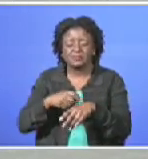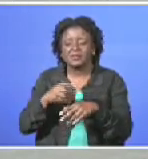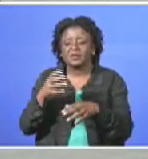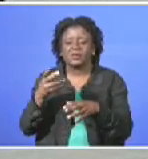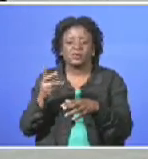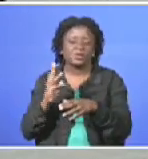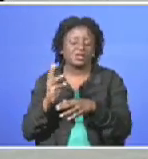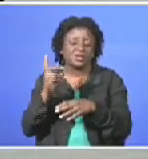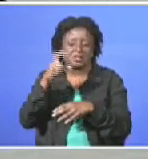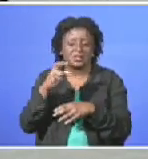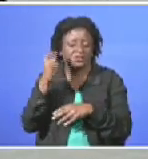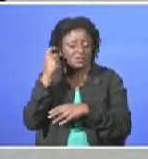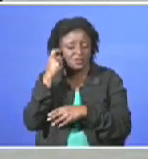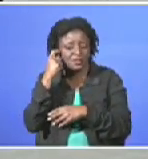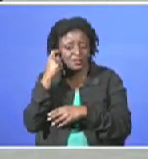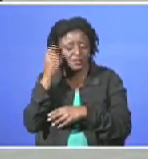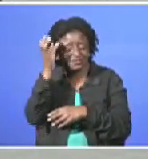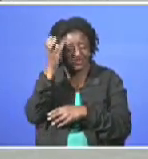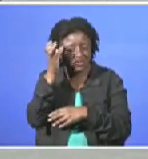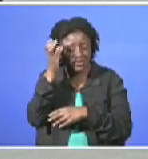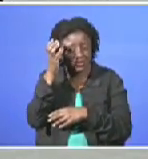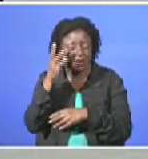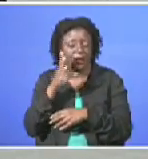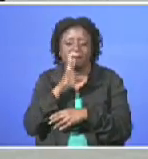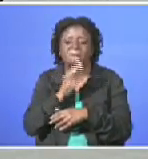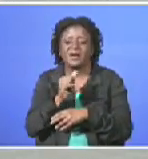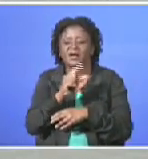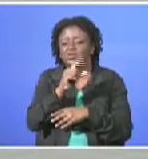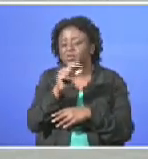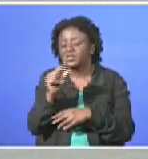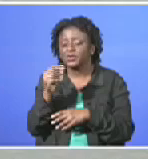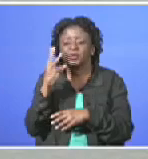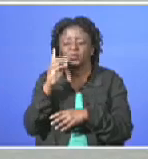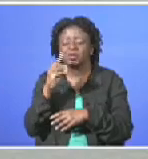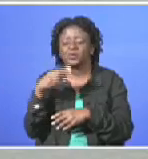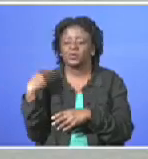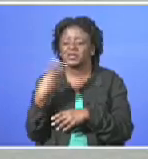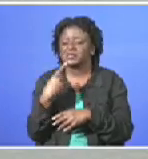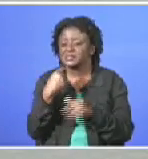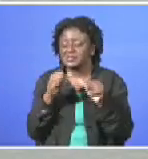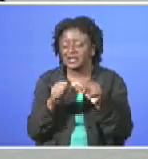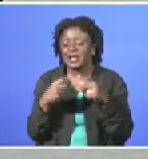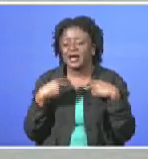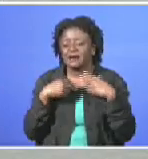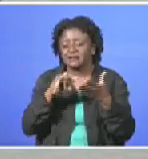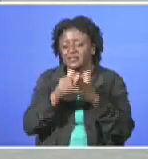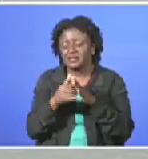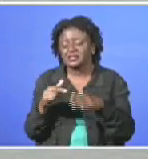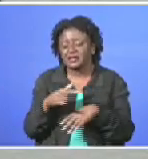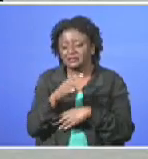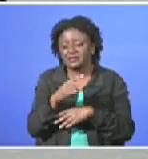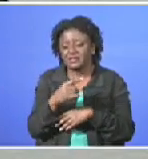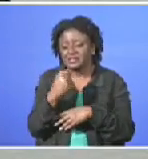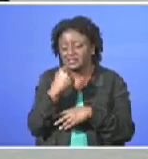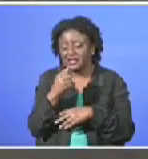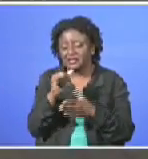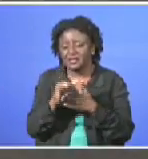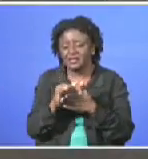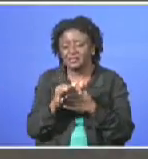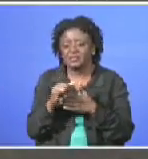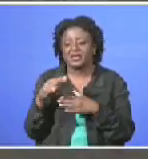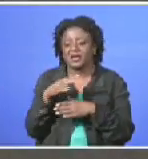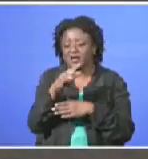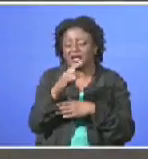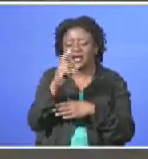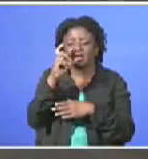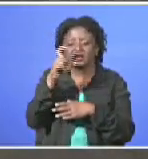still have these aircrafts. That was a decision to be made. Davis charged that the airline could have applied for an extension,